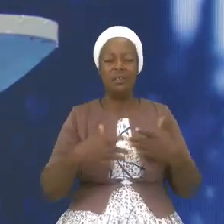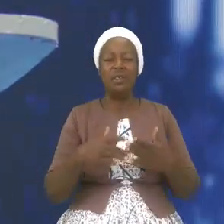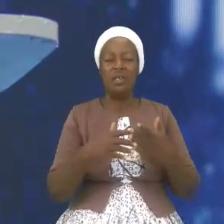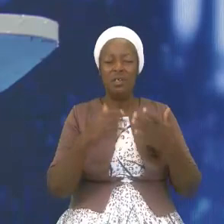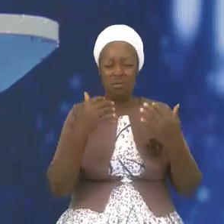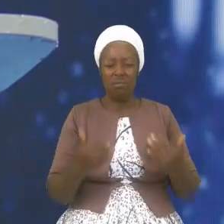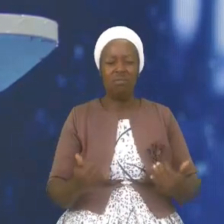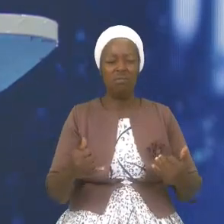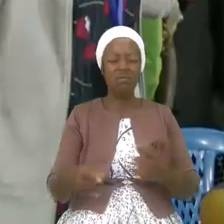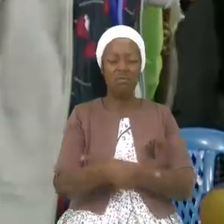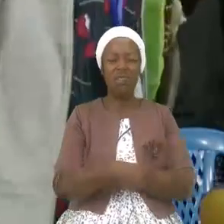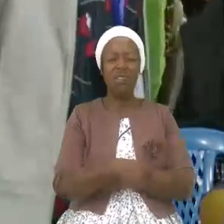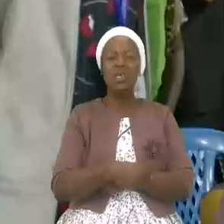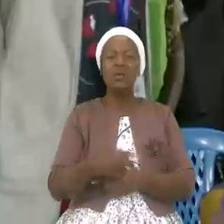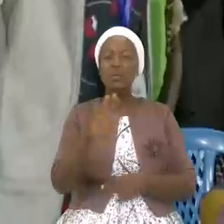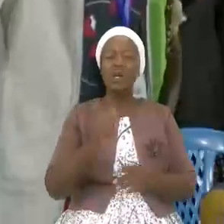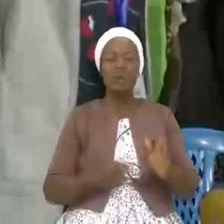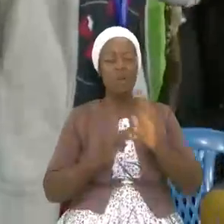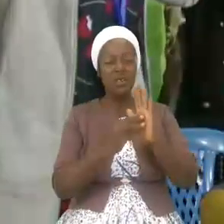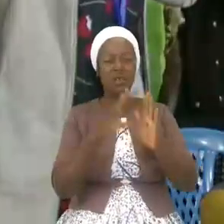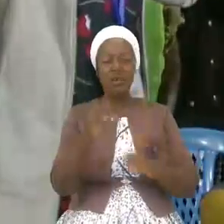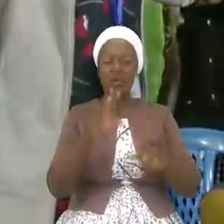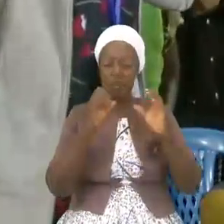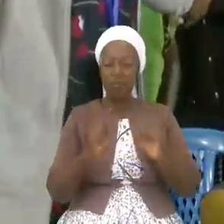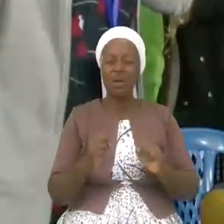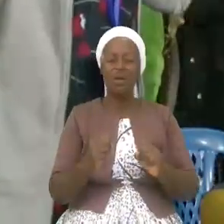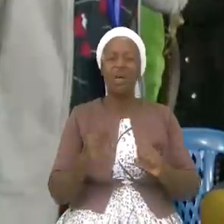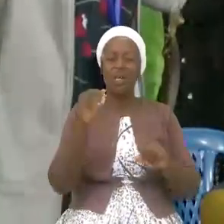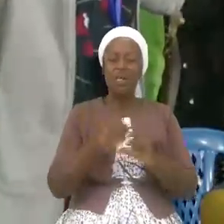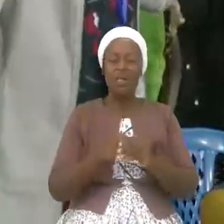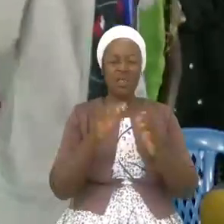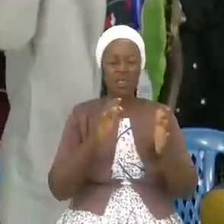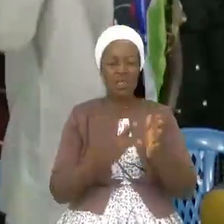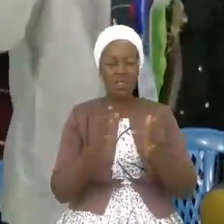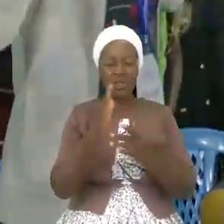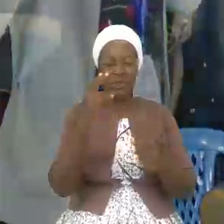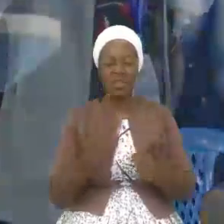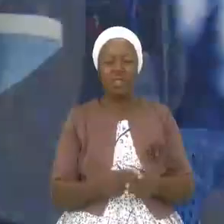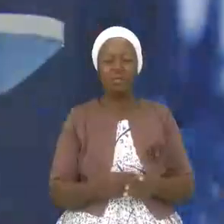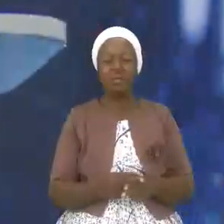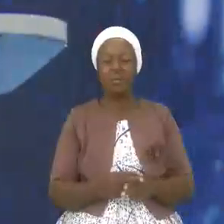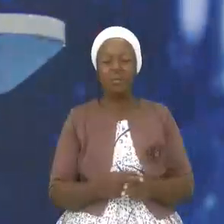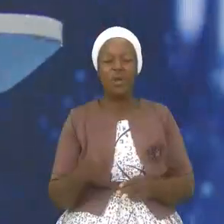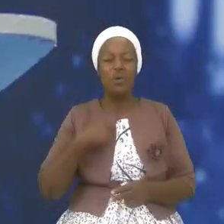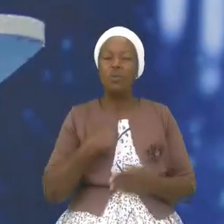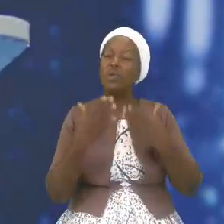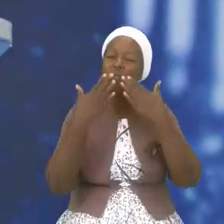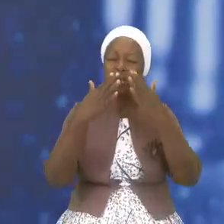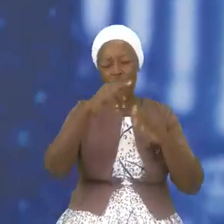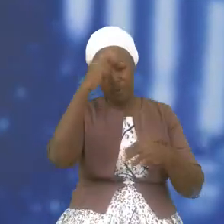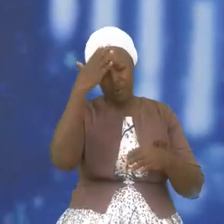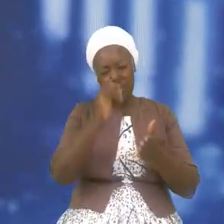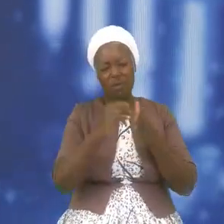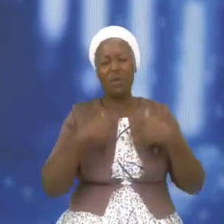power in Jesus' name. We thank you because we know you have answered. In Jesus'